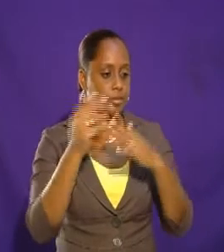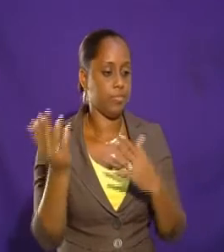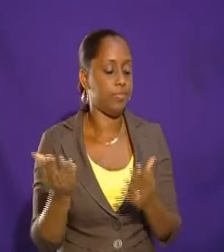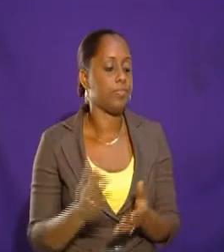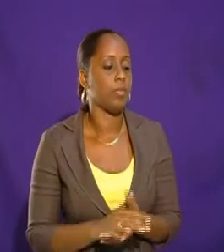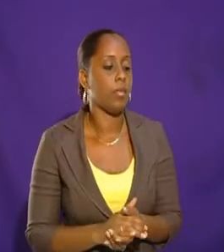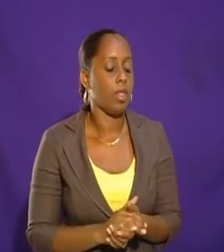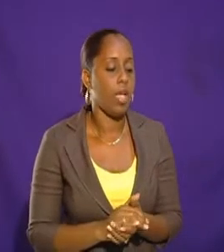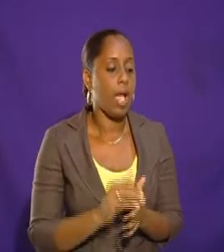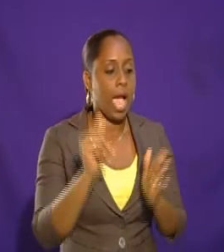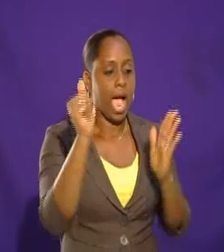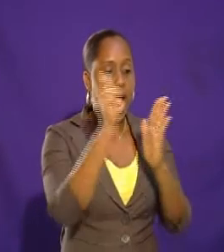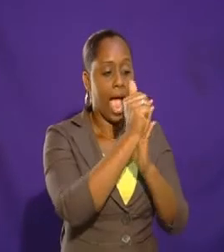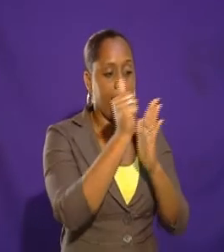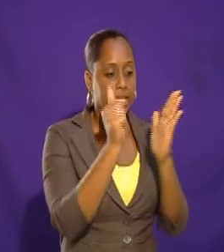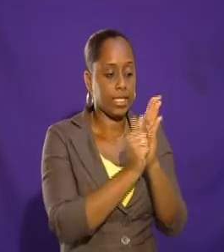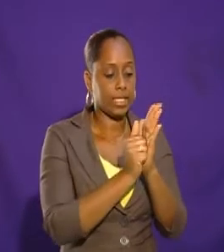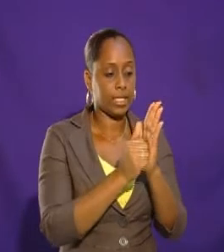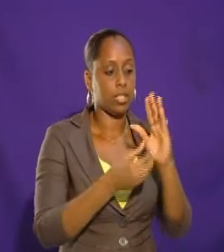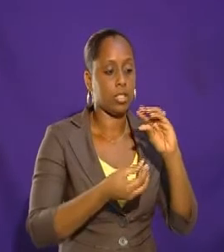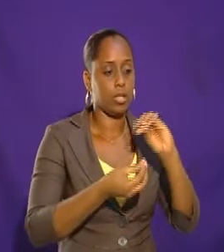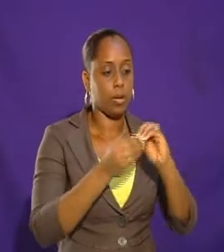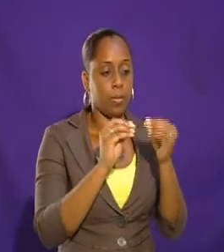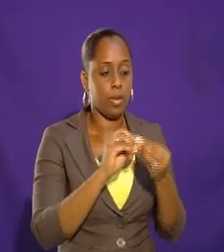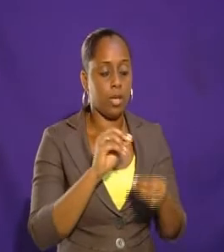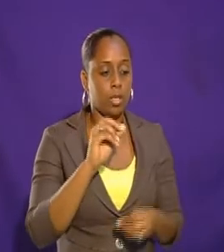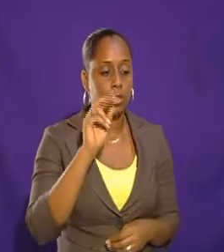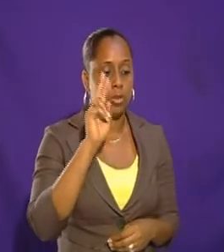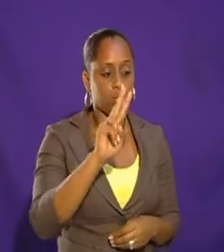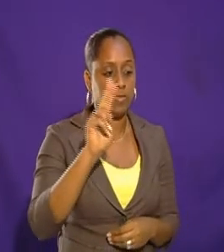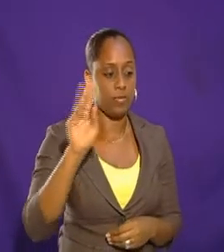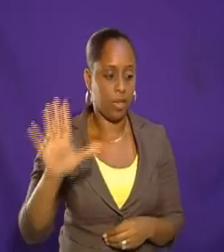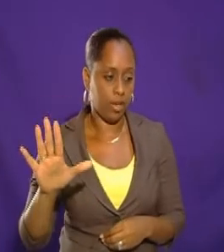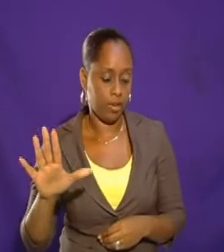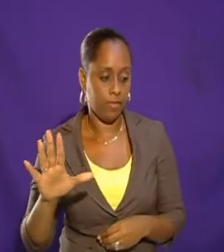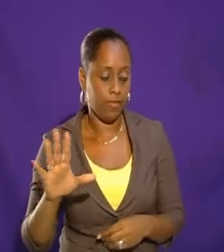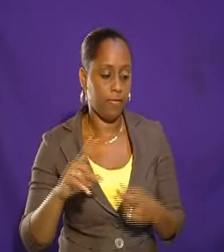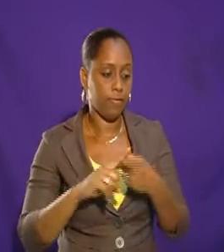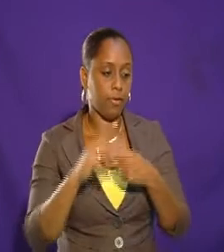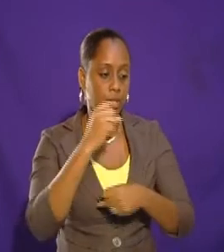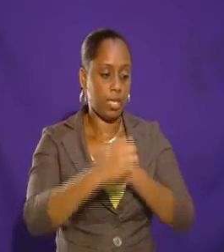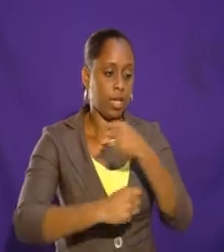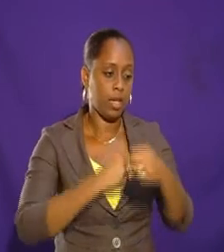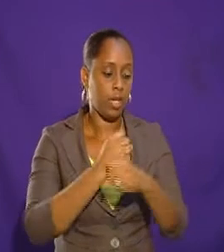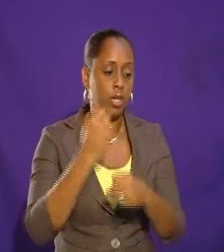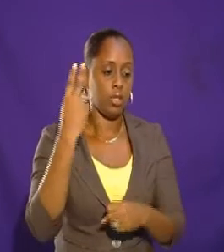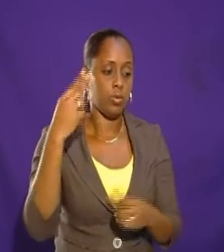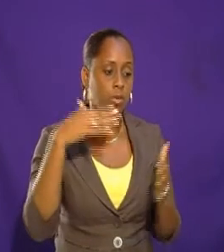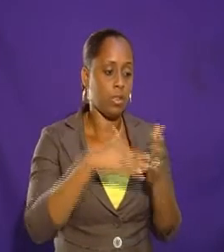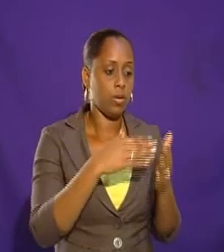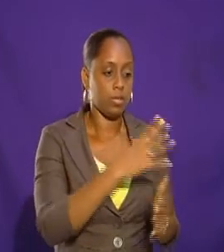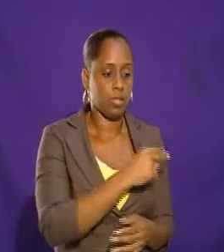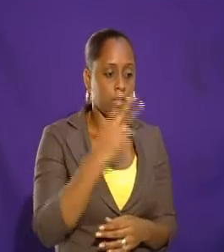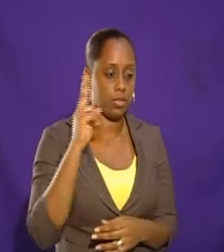Control Act, sets out the requirements for the developmental process in Grenada.